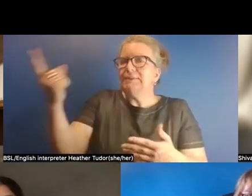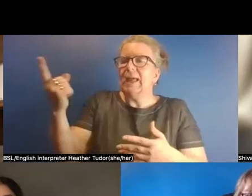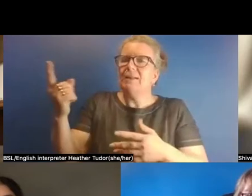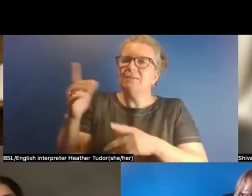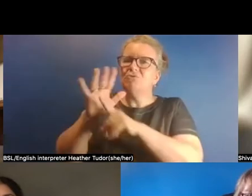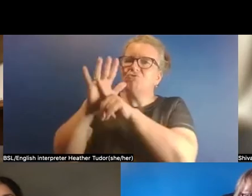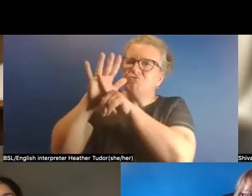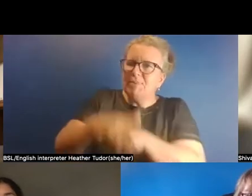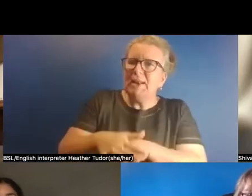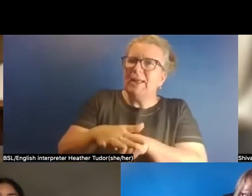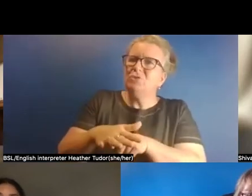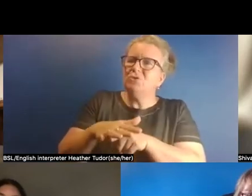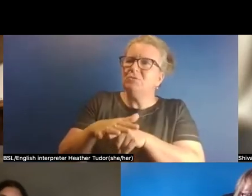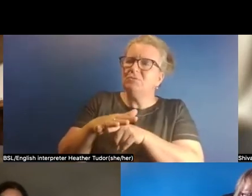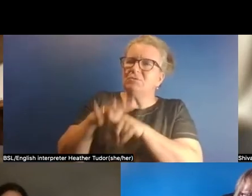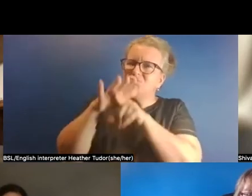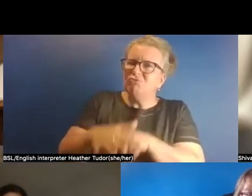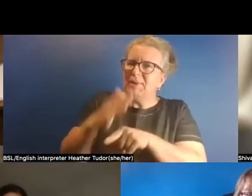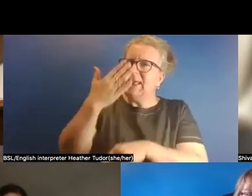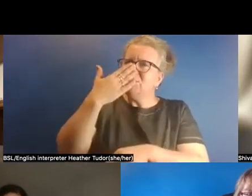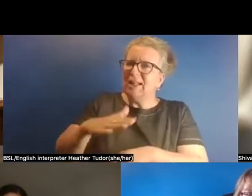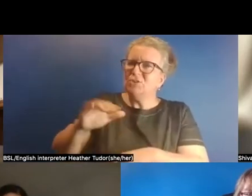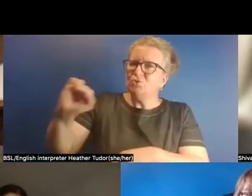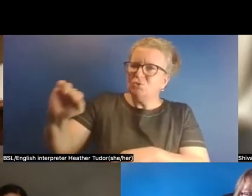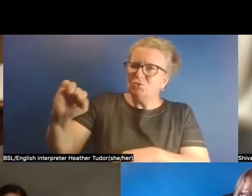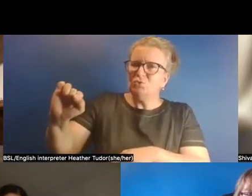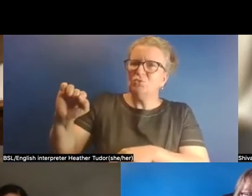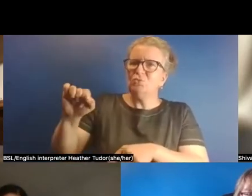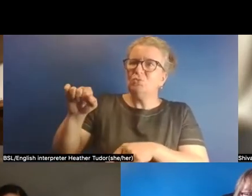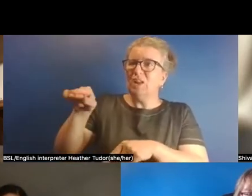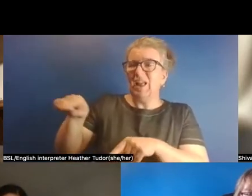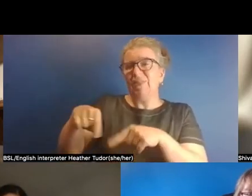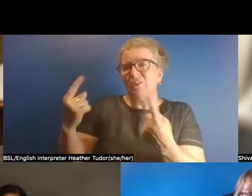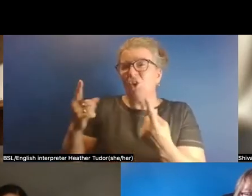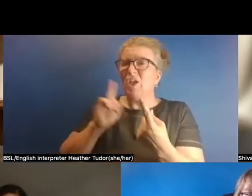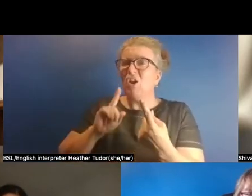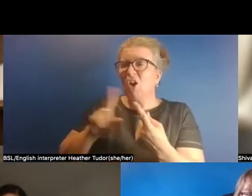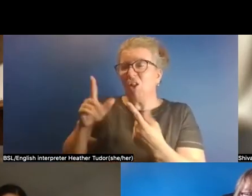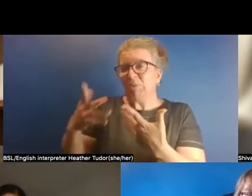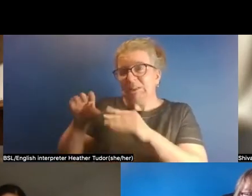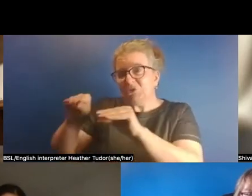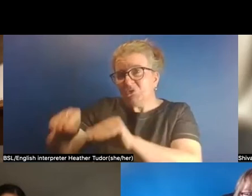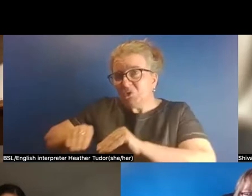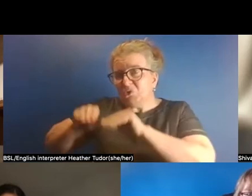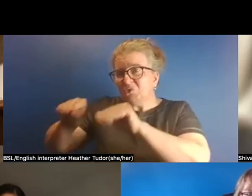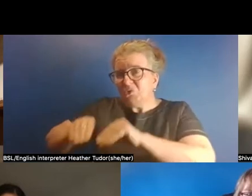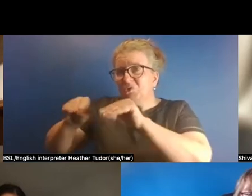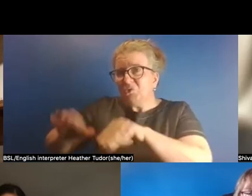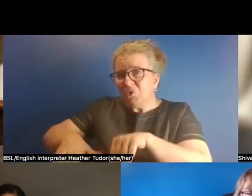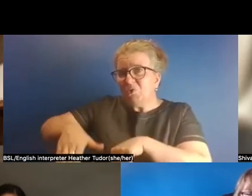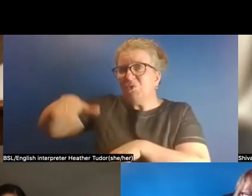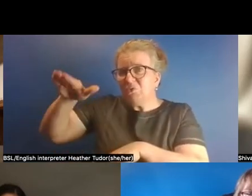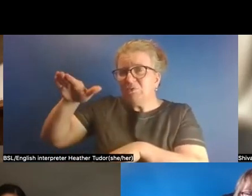behavior and discriminative attitude which has been fed to this other girl as well from such an early age. And